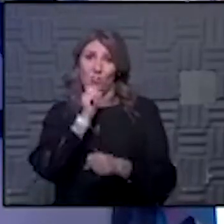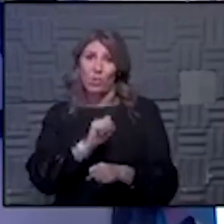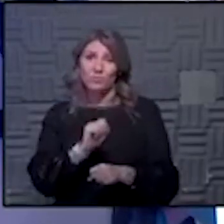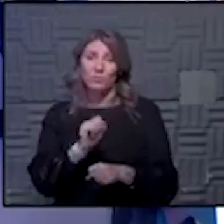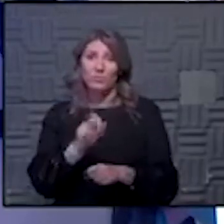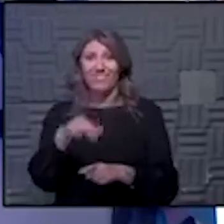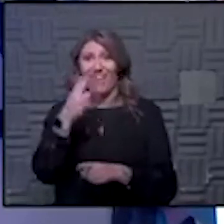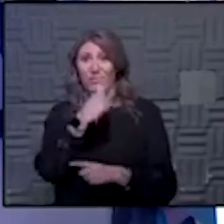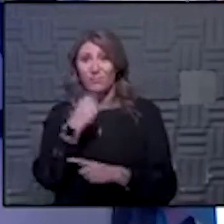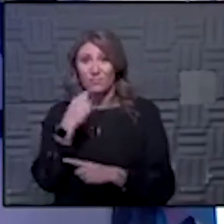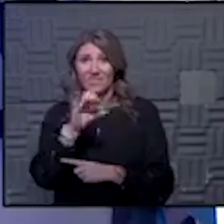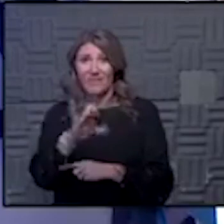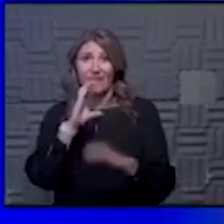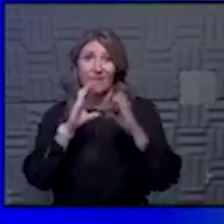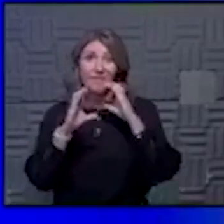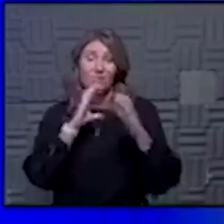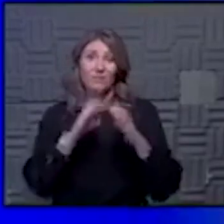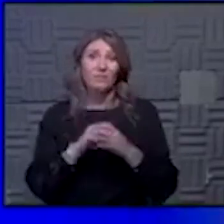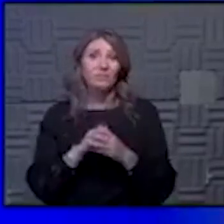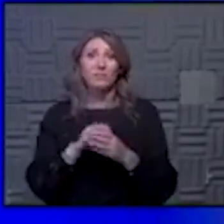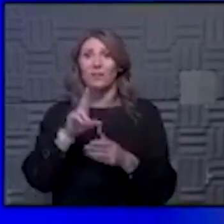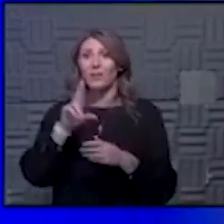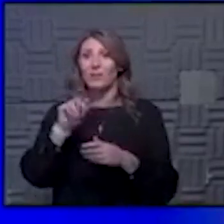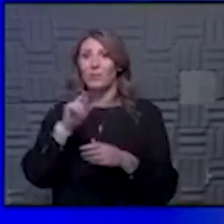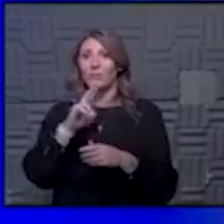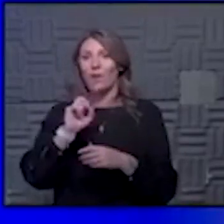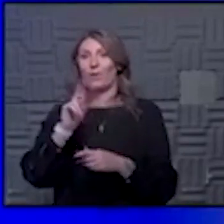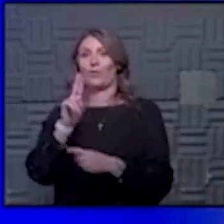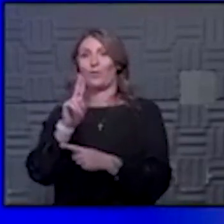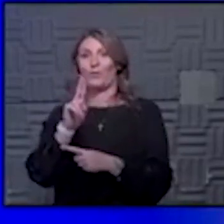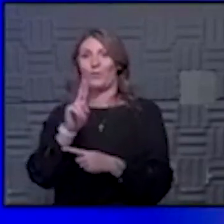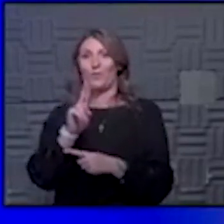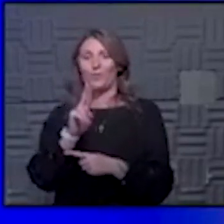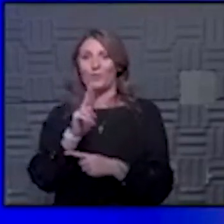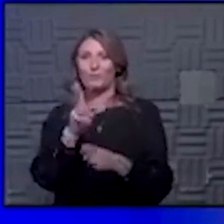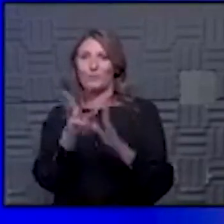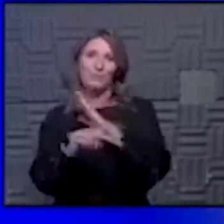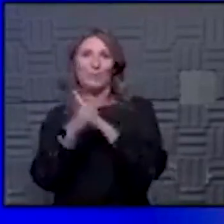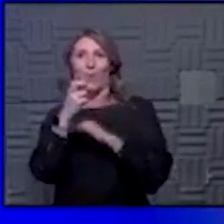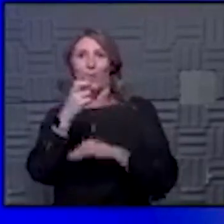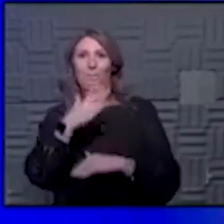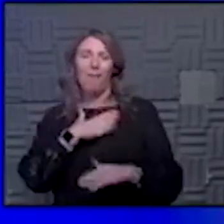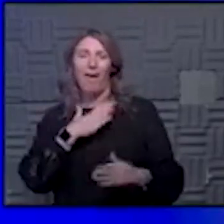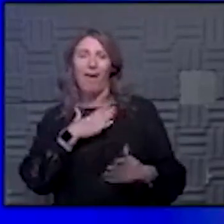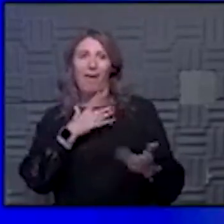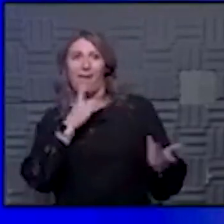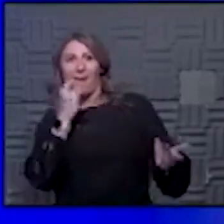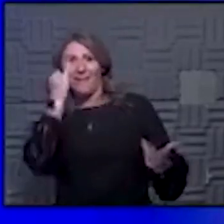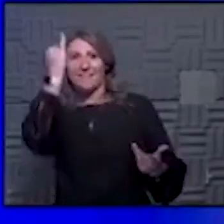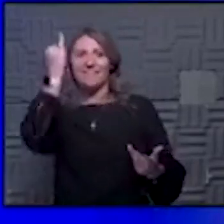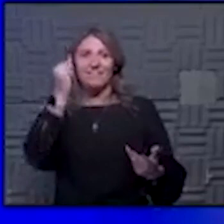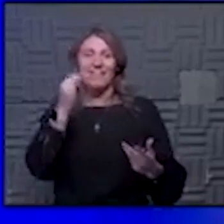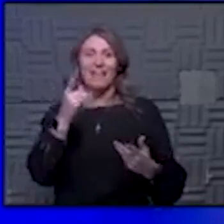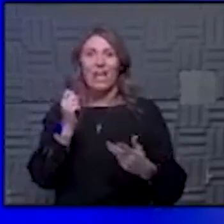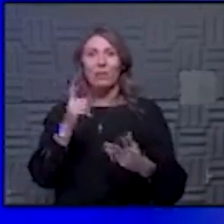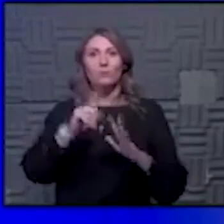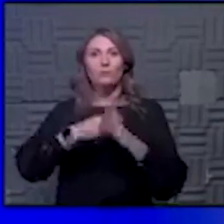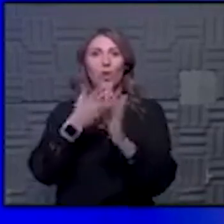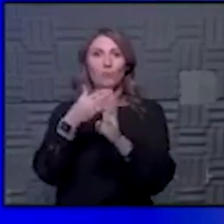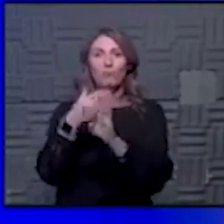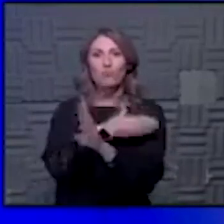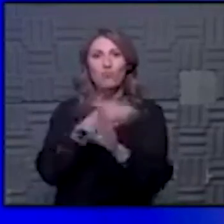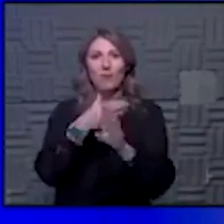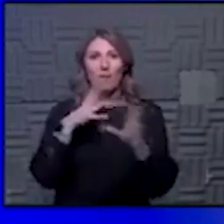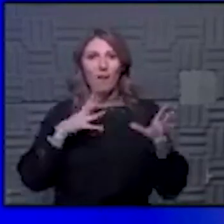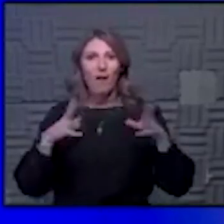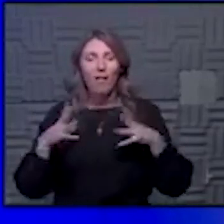think, that I heard. Yeah. I mean, Raghu stole my thunder. It's a little bit of the ID thinking. So I think you start the pre-holiday.